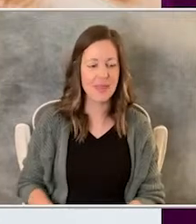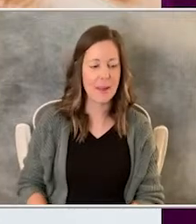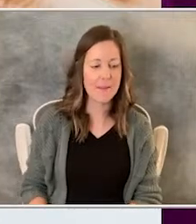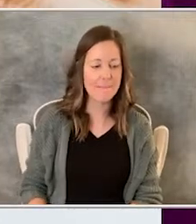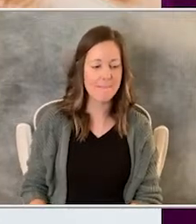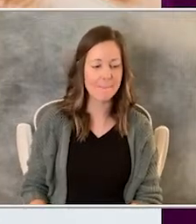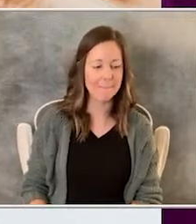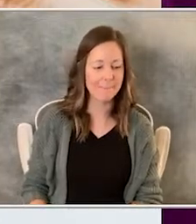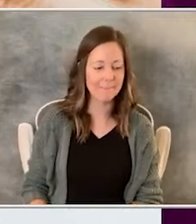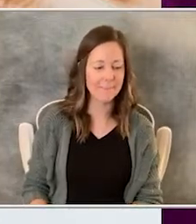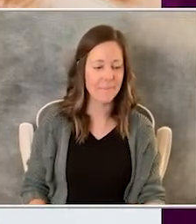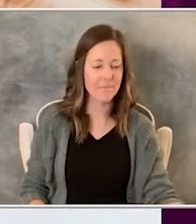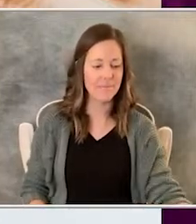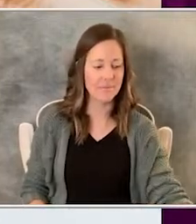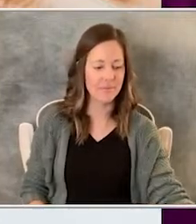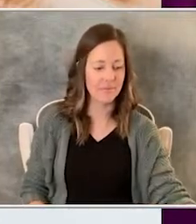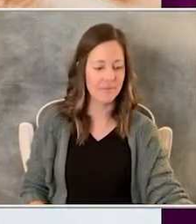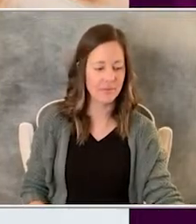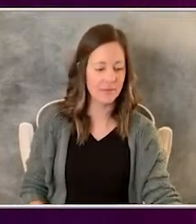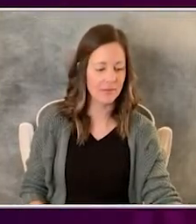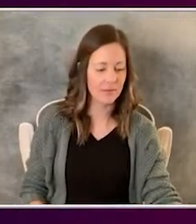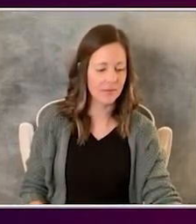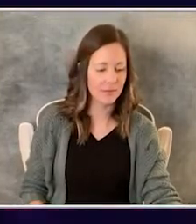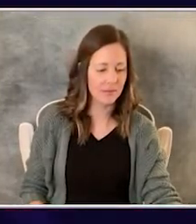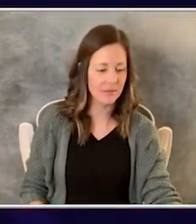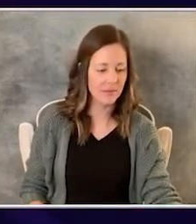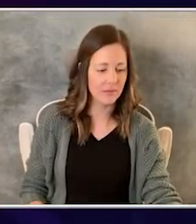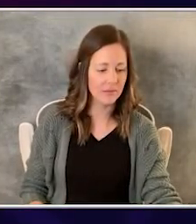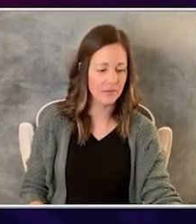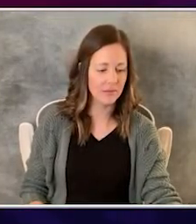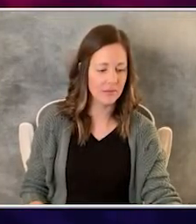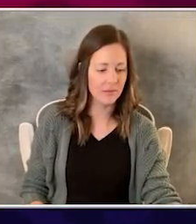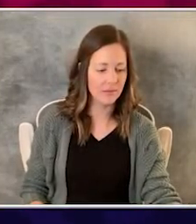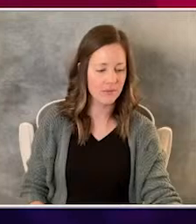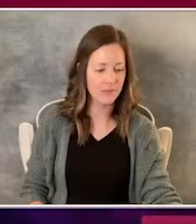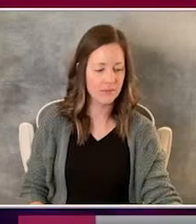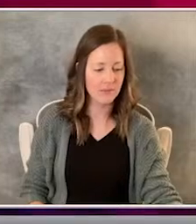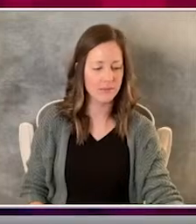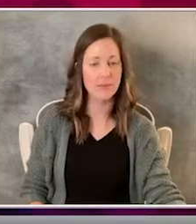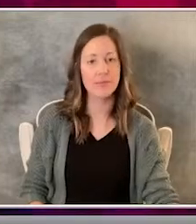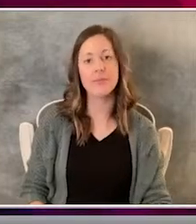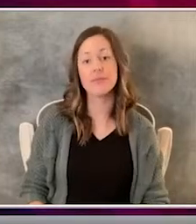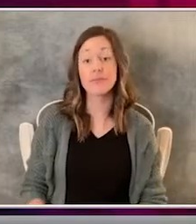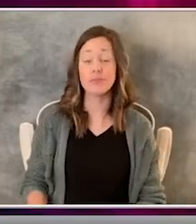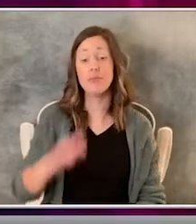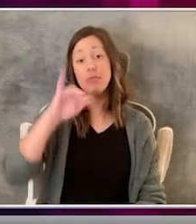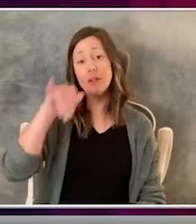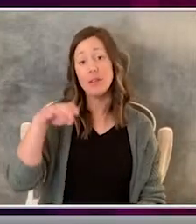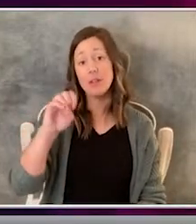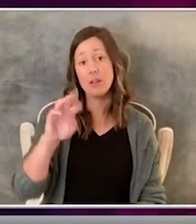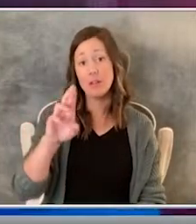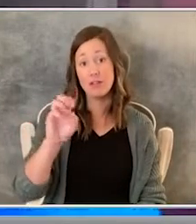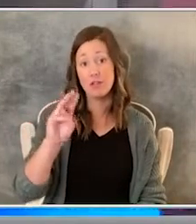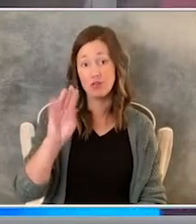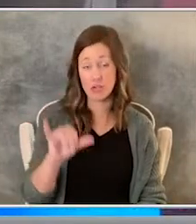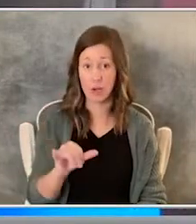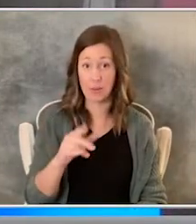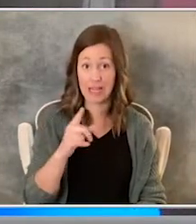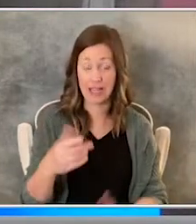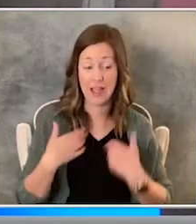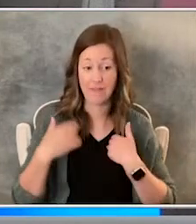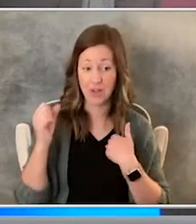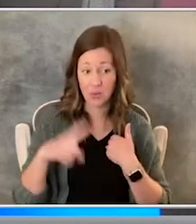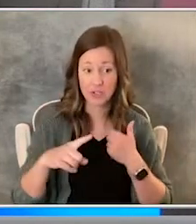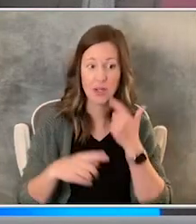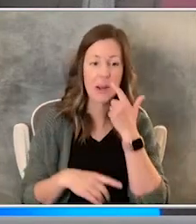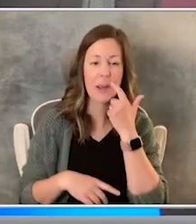things that people thought you couldn't do, then all of a sudden they do it a few times and it works. So yeah, I would say we have a major meeting on this every